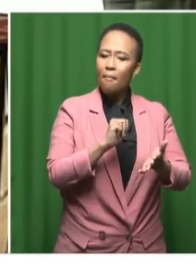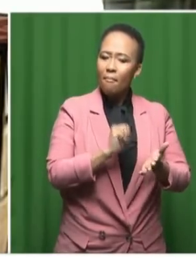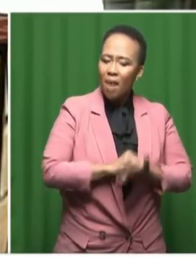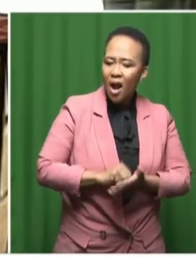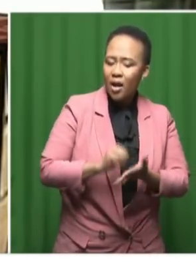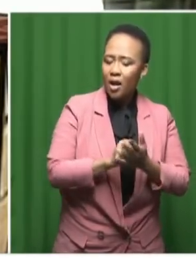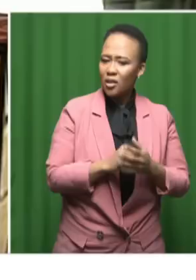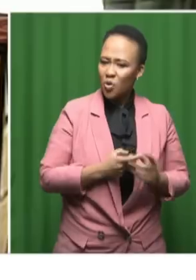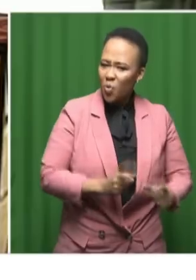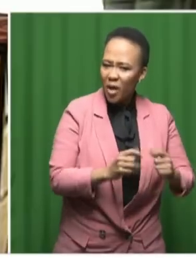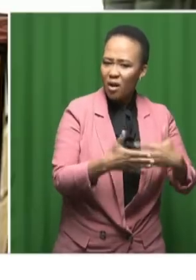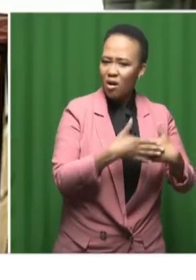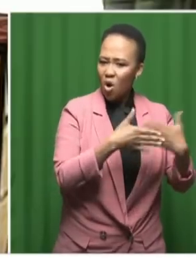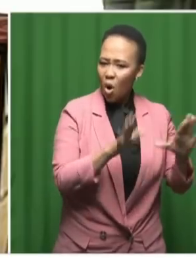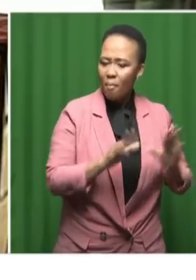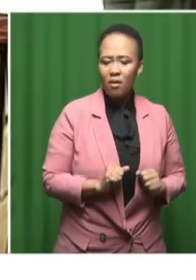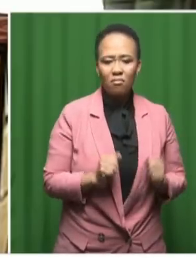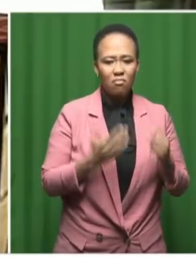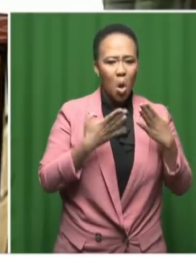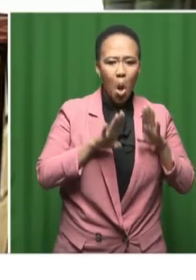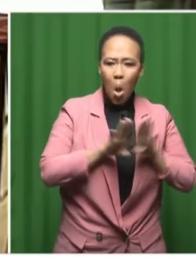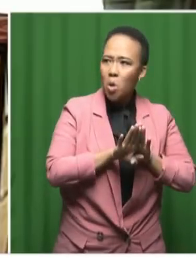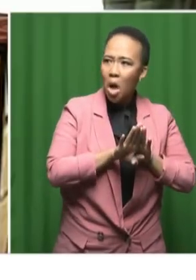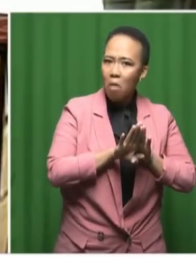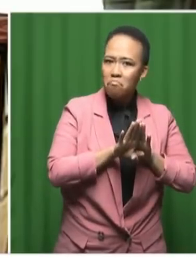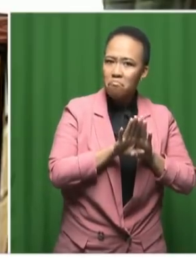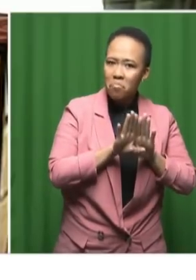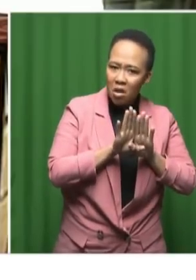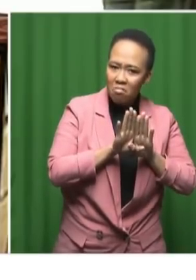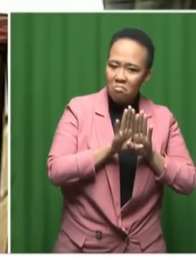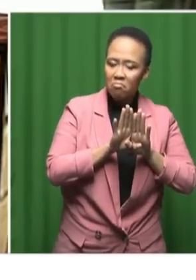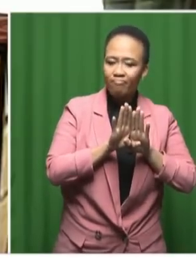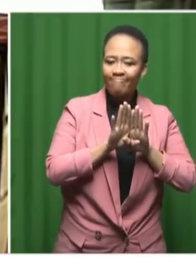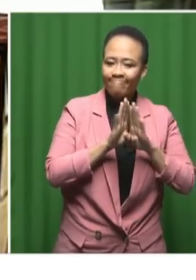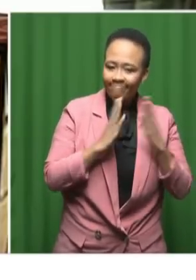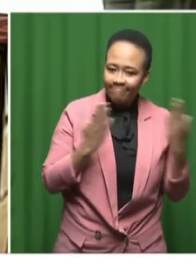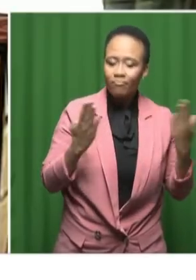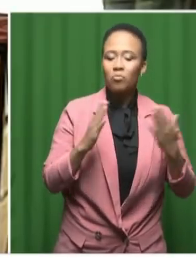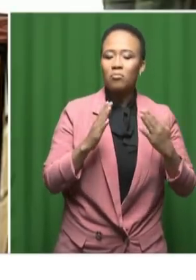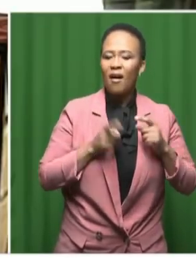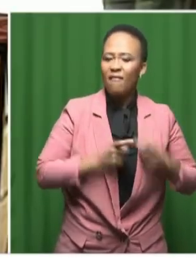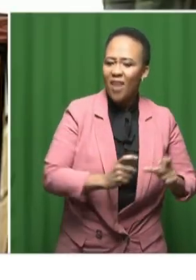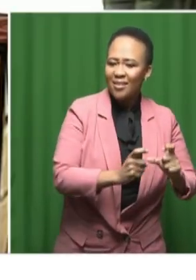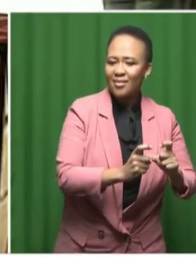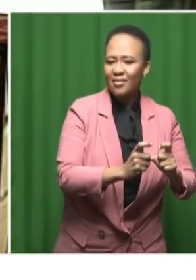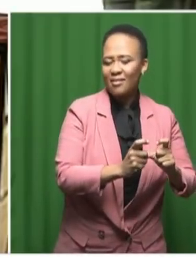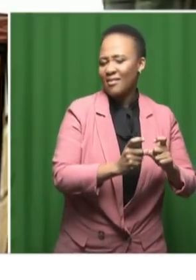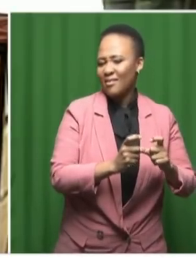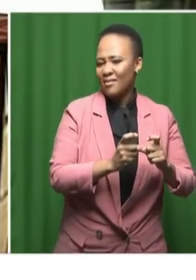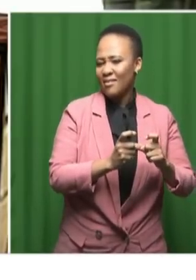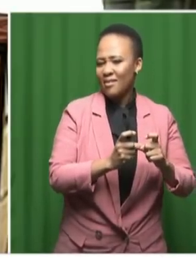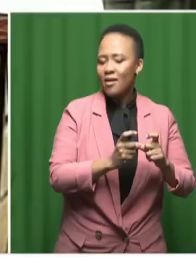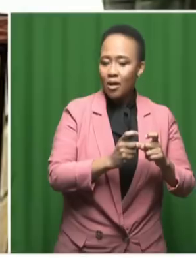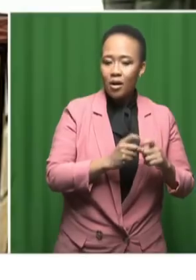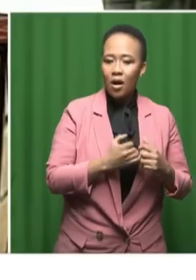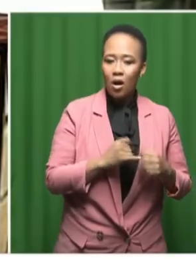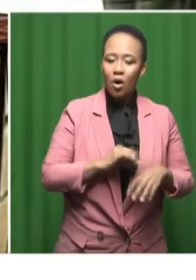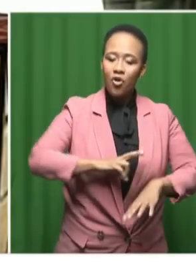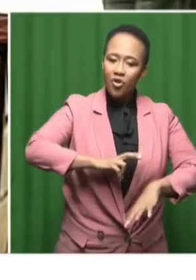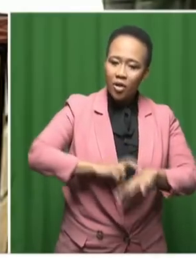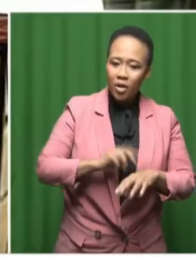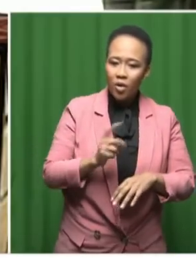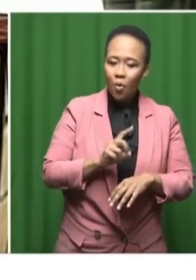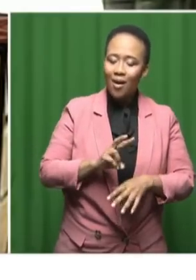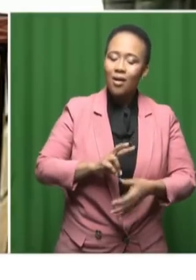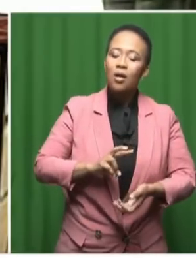our systems, our lockdowns much more quicker, which allowed people, unfortunately, to get what we call it as acquired immunity,